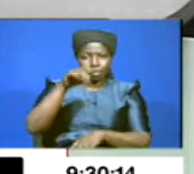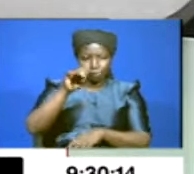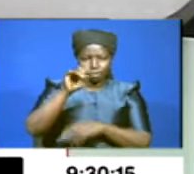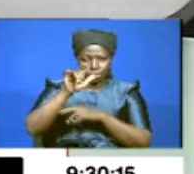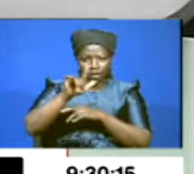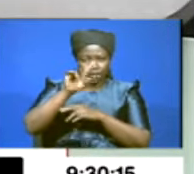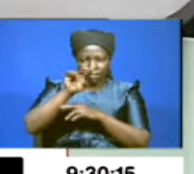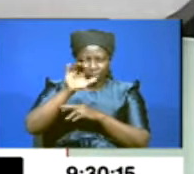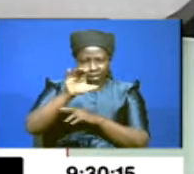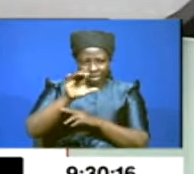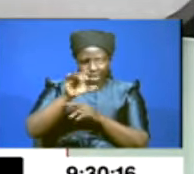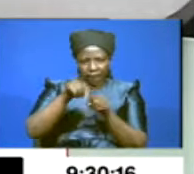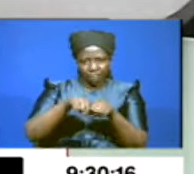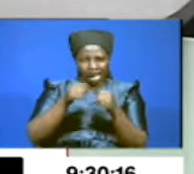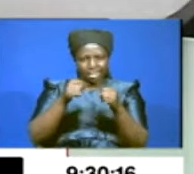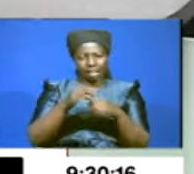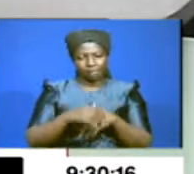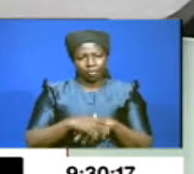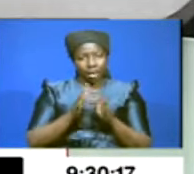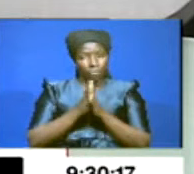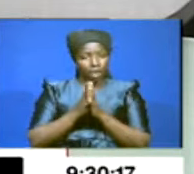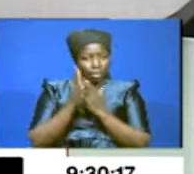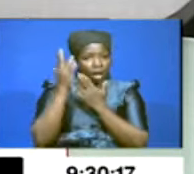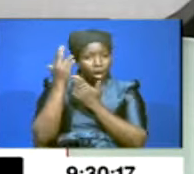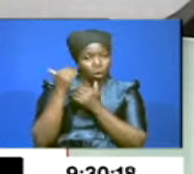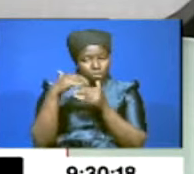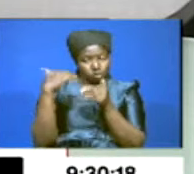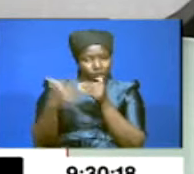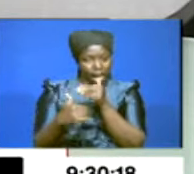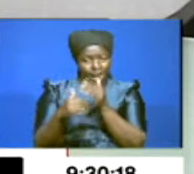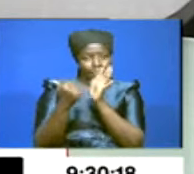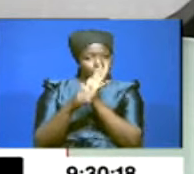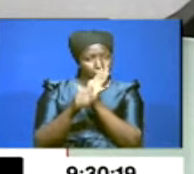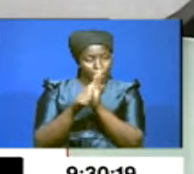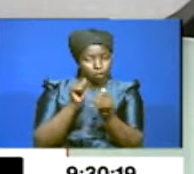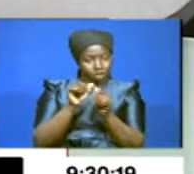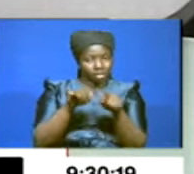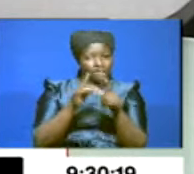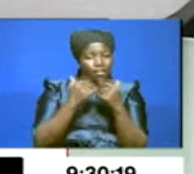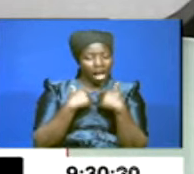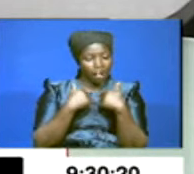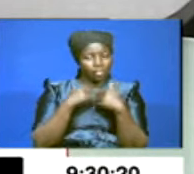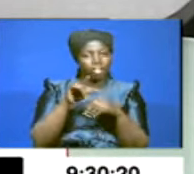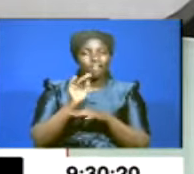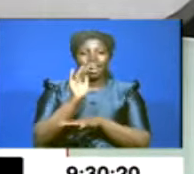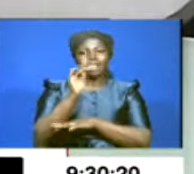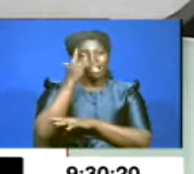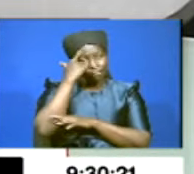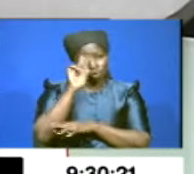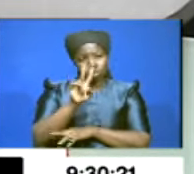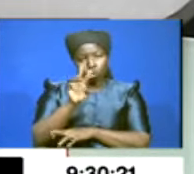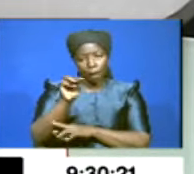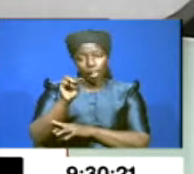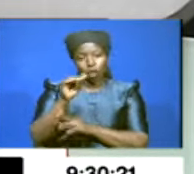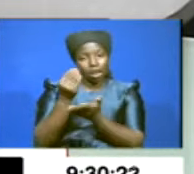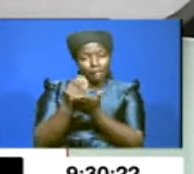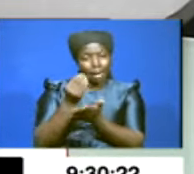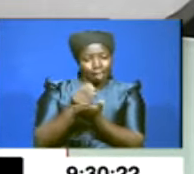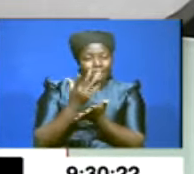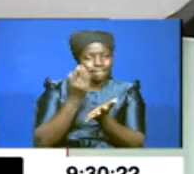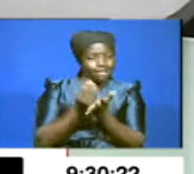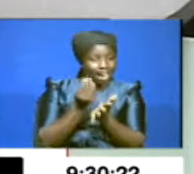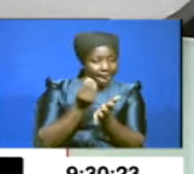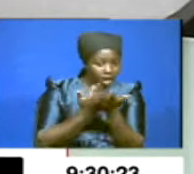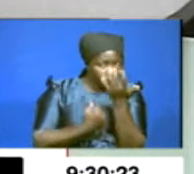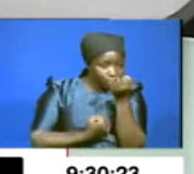hope to end the gruesome condition he has been subjected to, Samuel is appealing for 2 million shillings in financial assistance